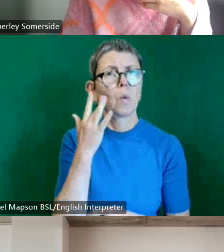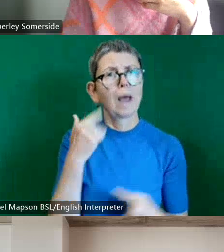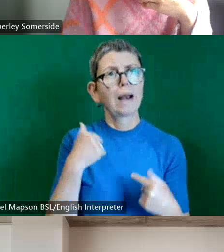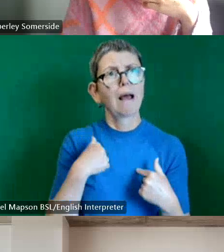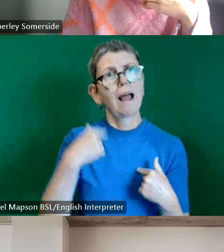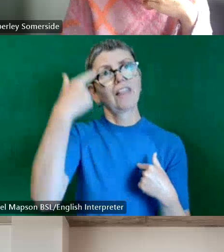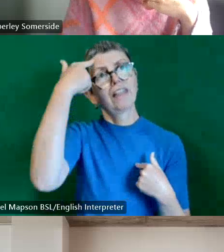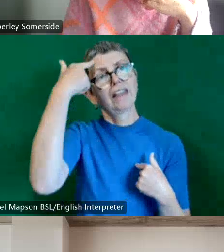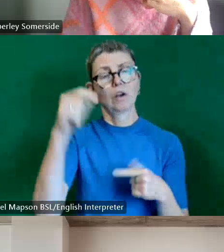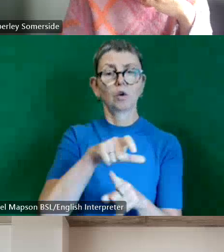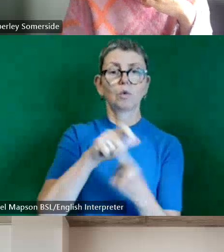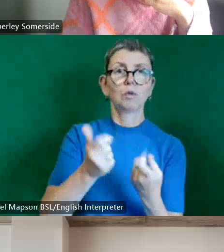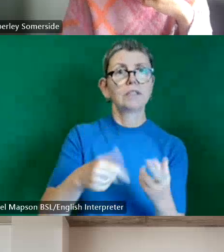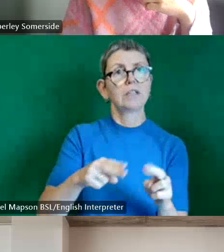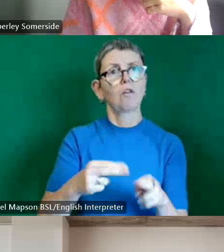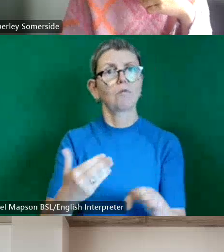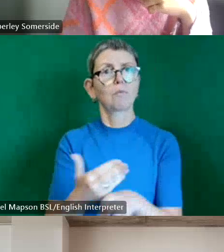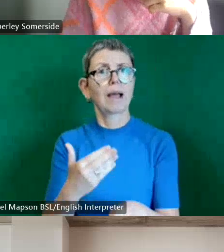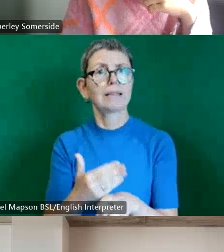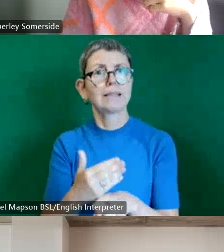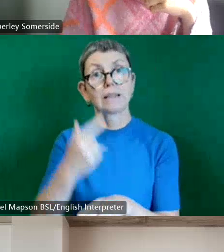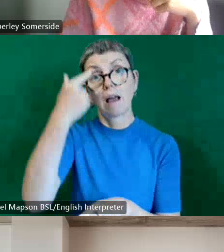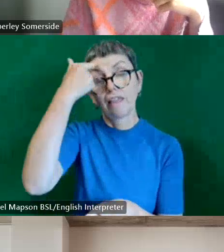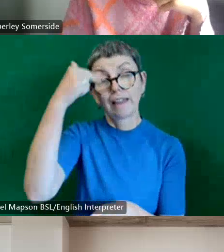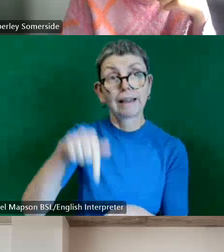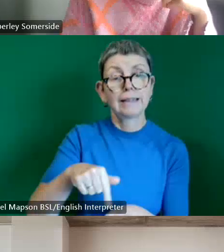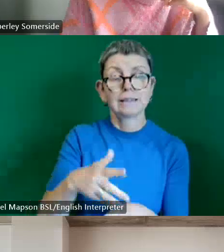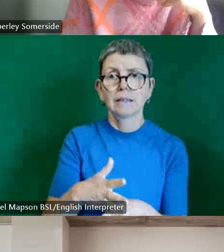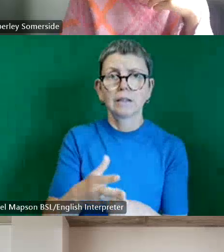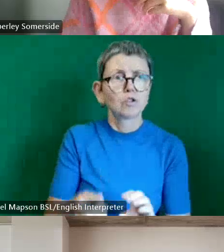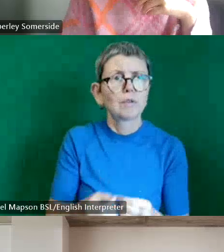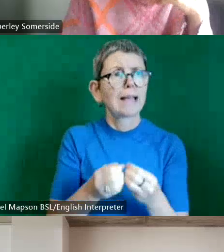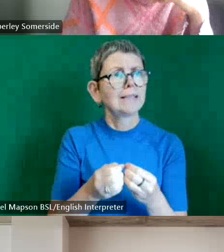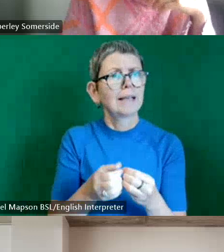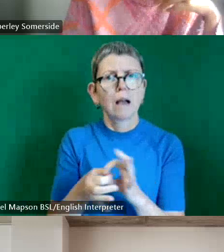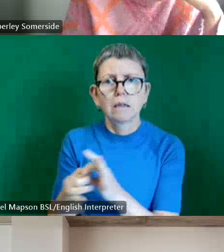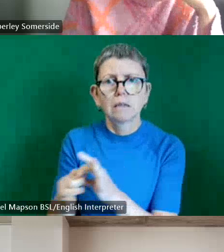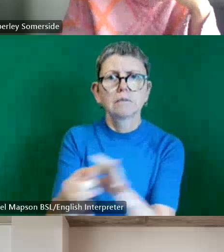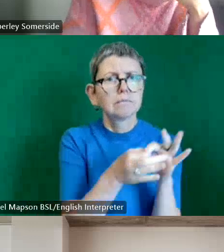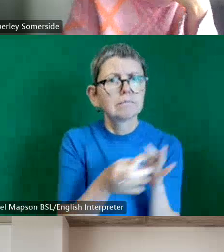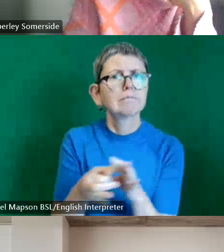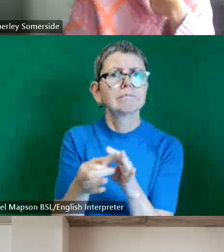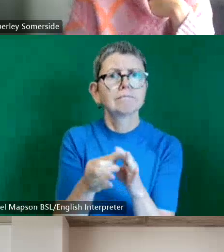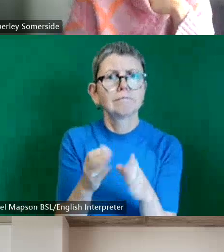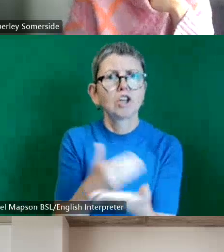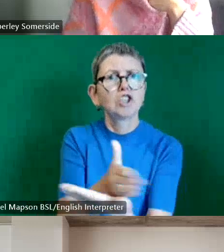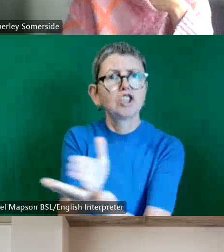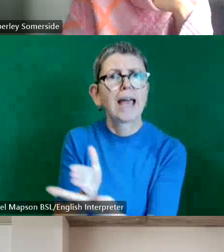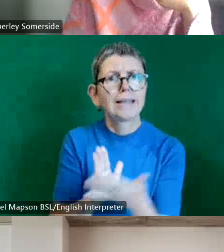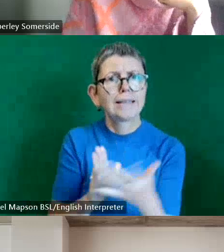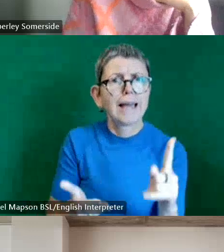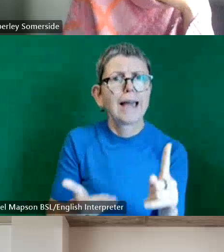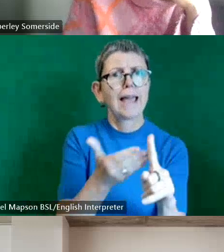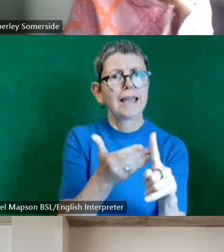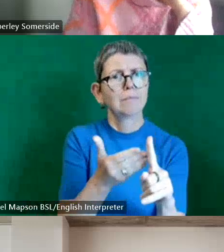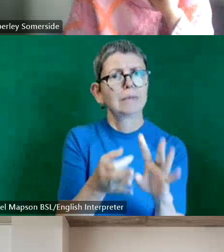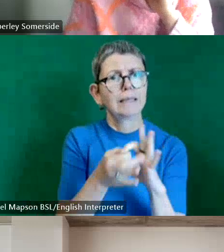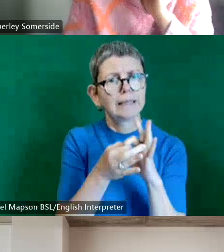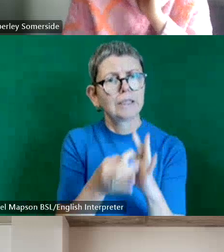community of practice, I think it's about creating common purpose with regard to anti-racism and racialised health